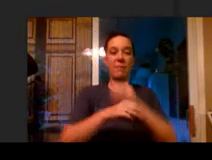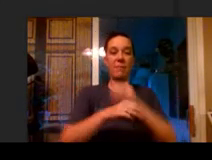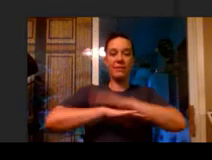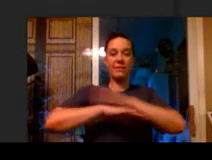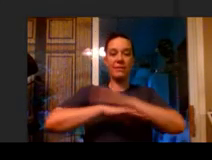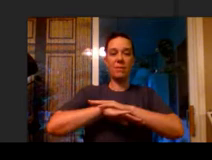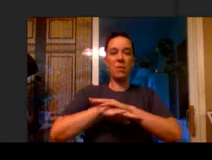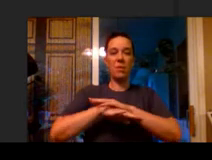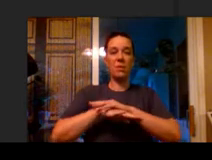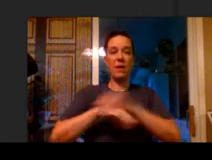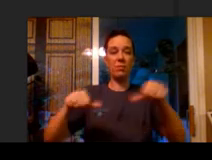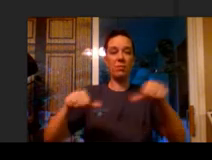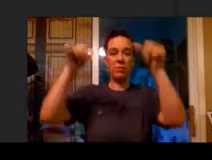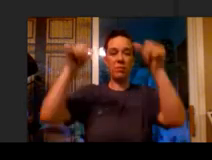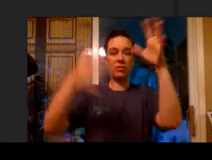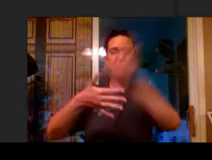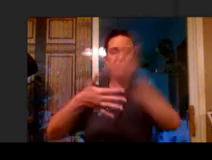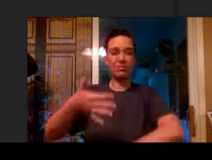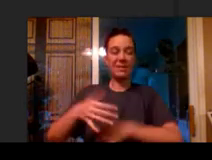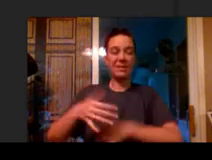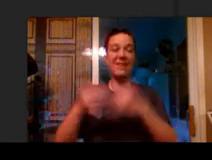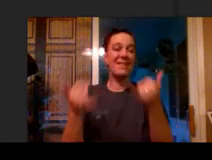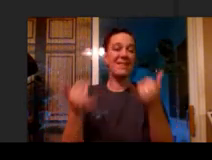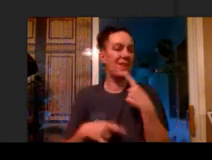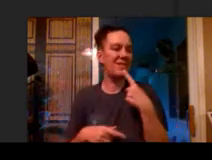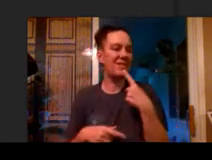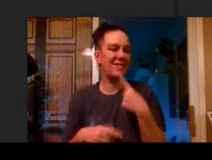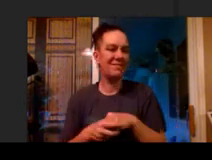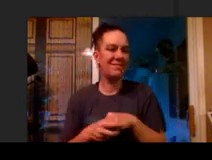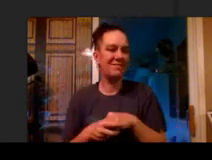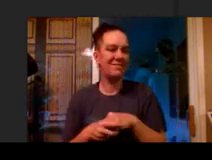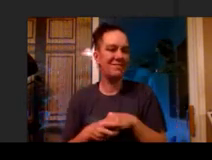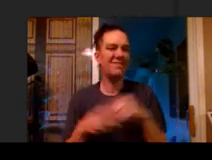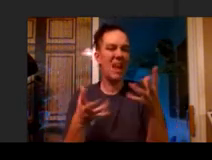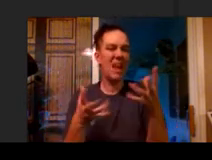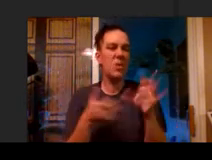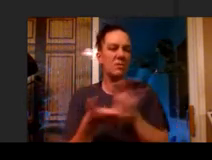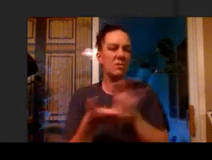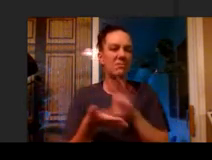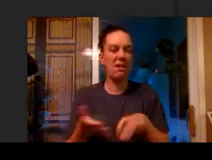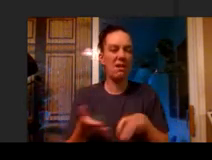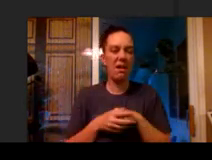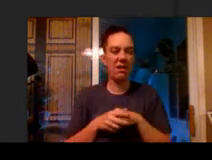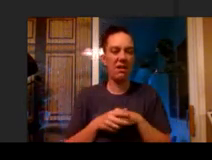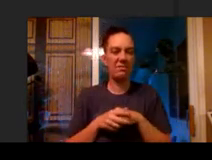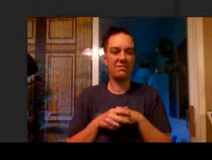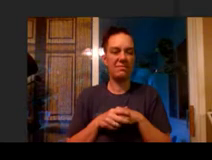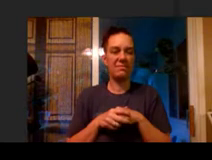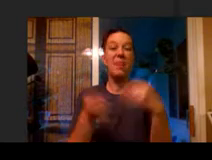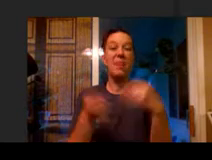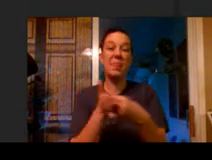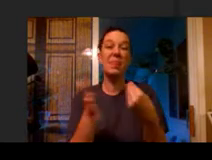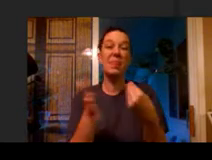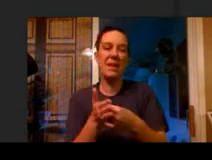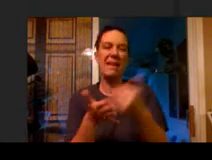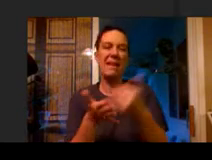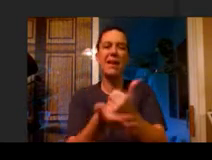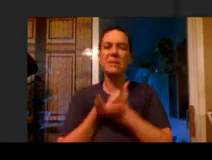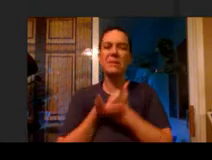before. Now, he said, I want some cake. Proceeds help me help the